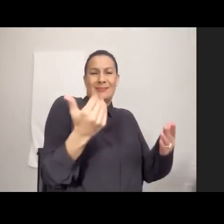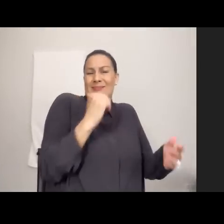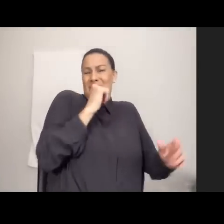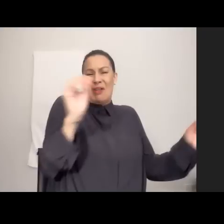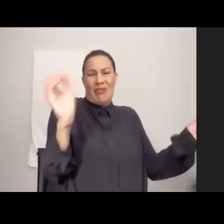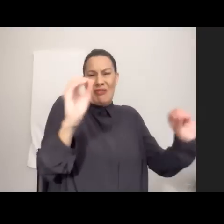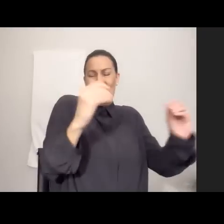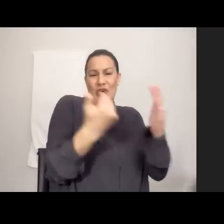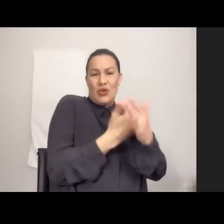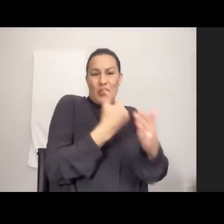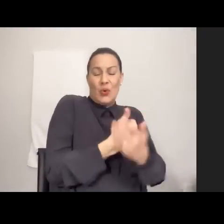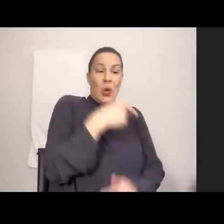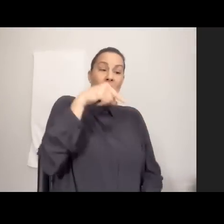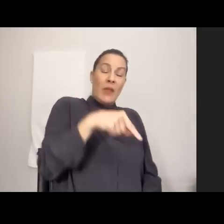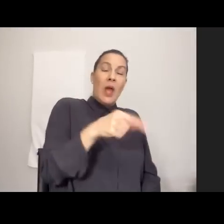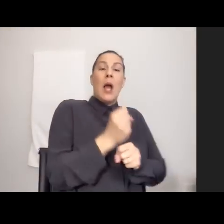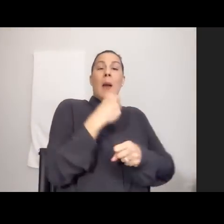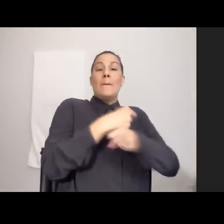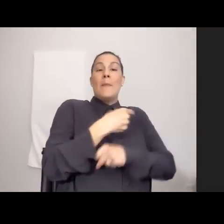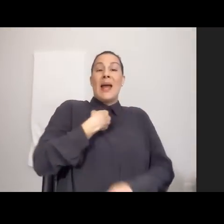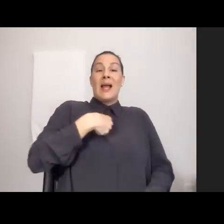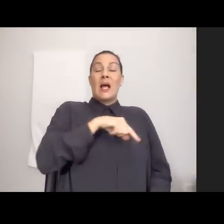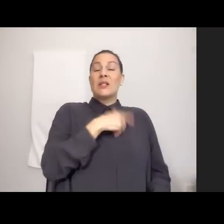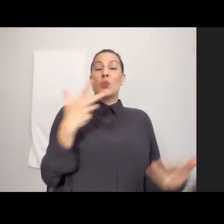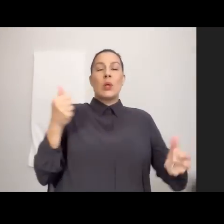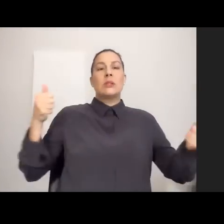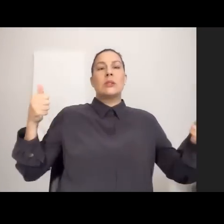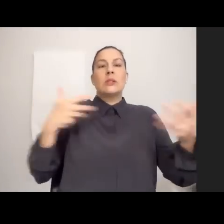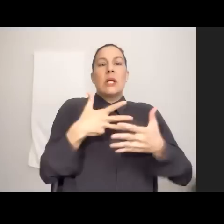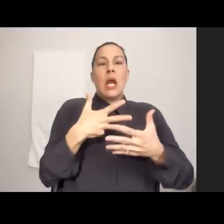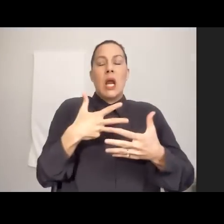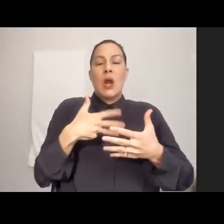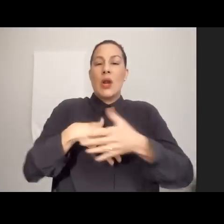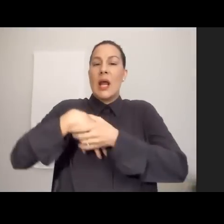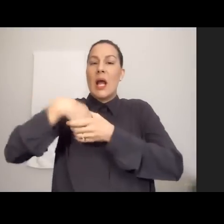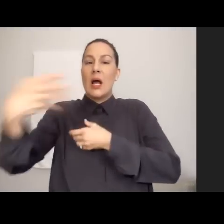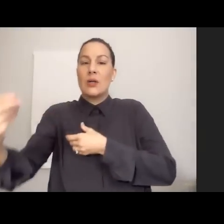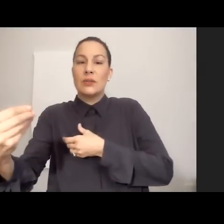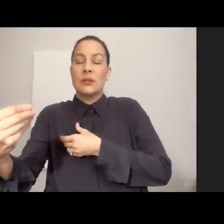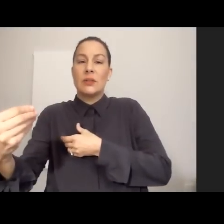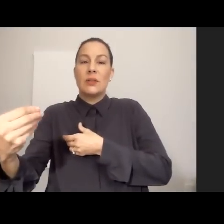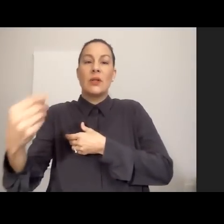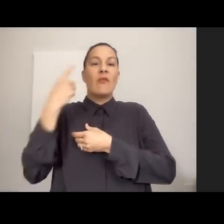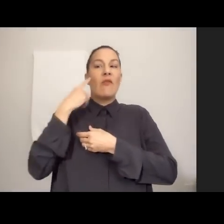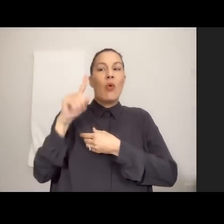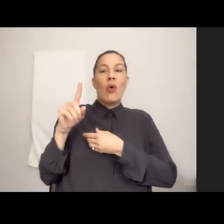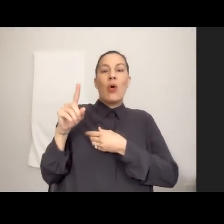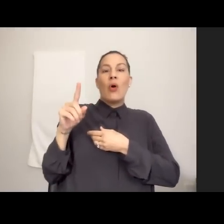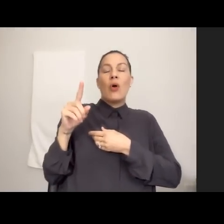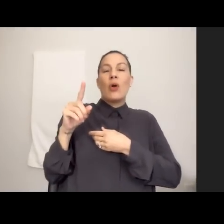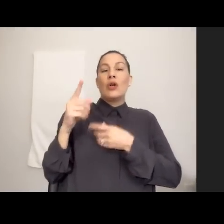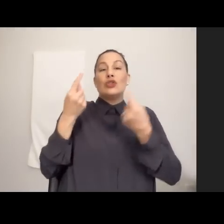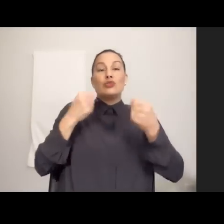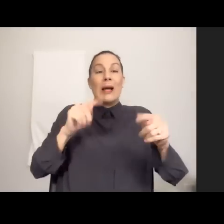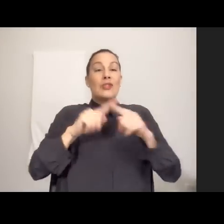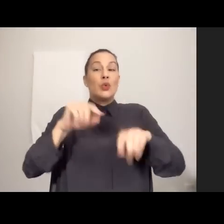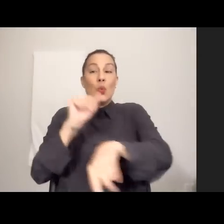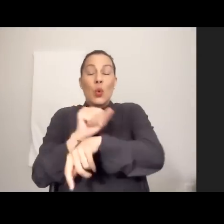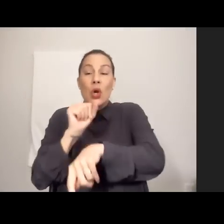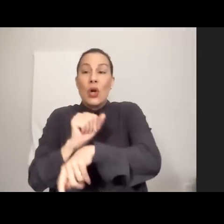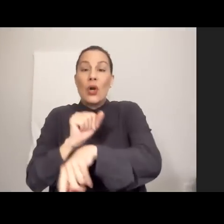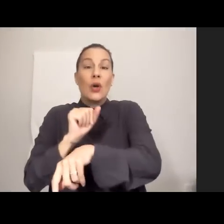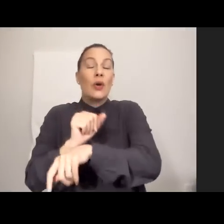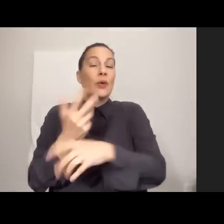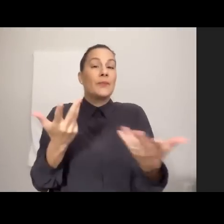this is making us more scared to go outside and more scared to pull any kind of sex work, because what if that's the killer that's